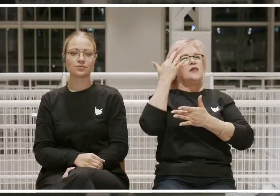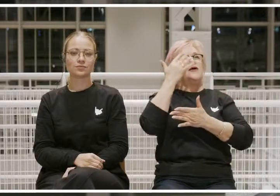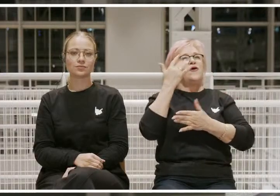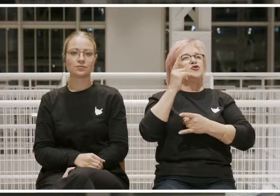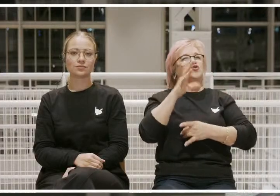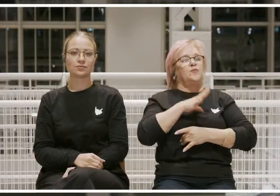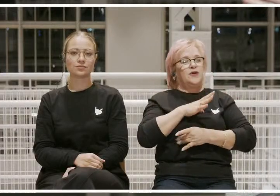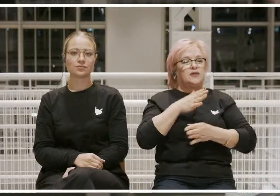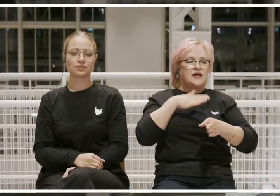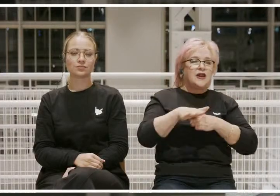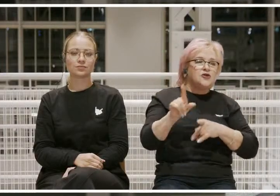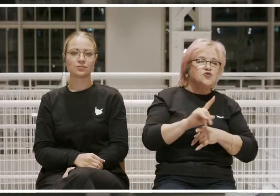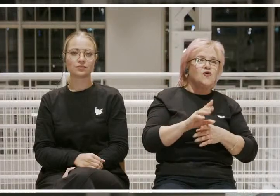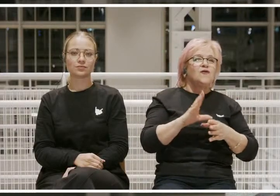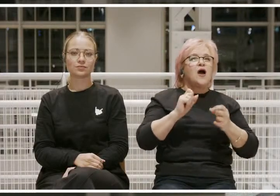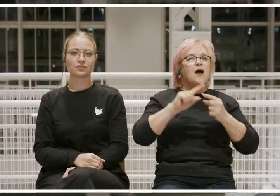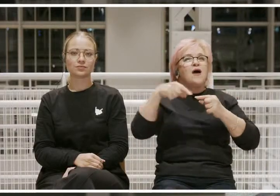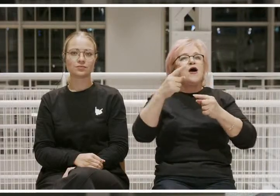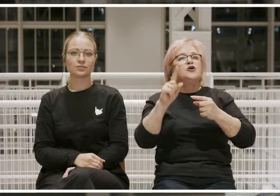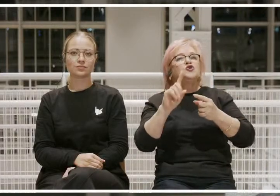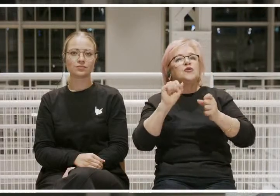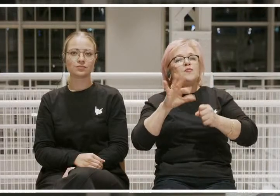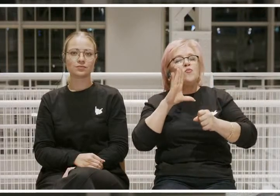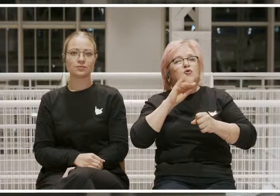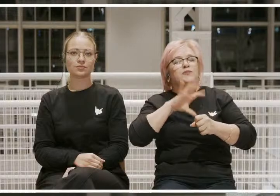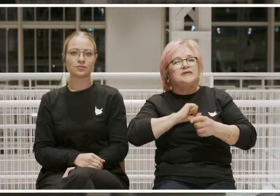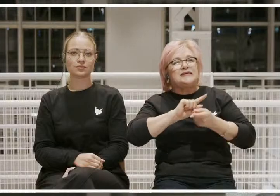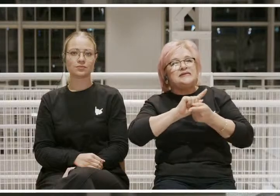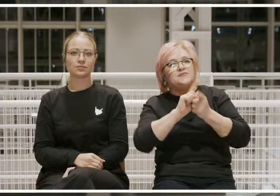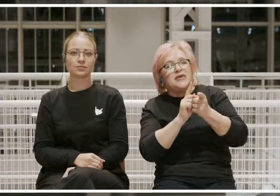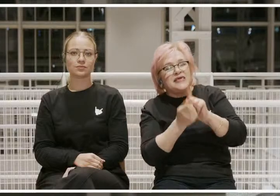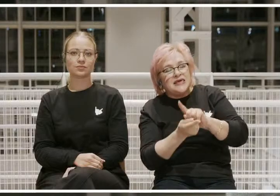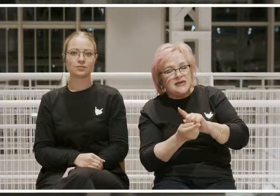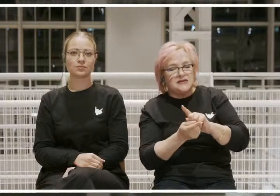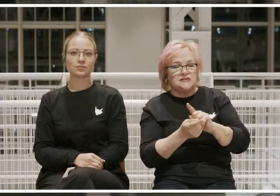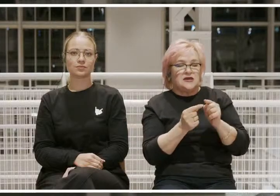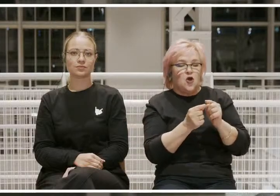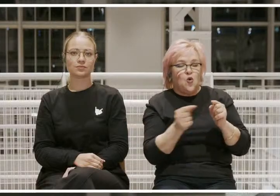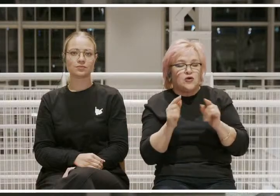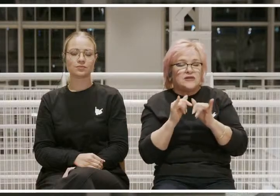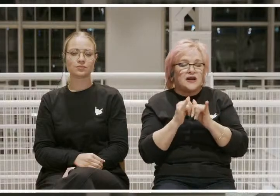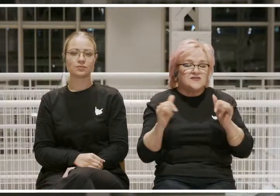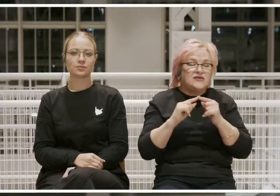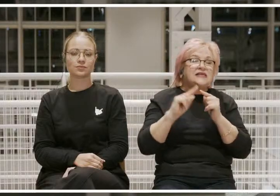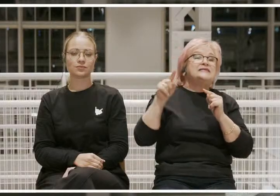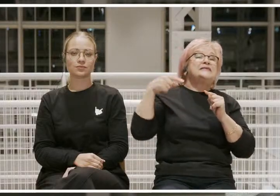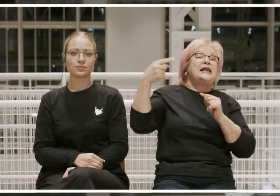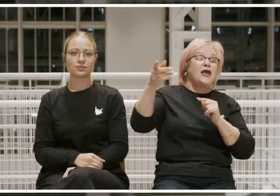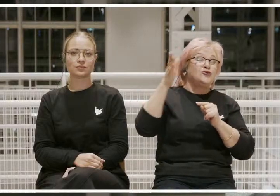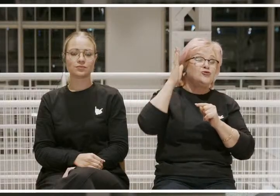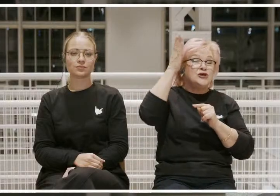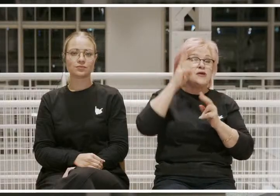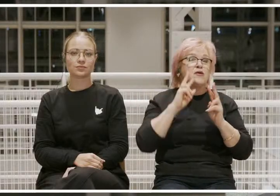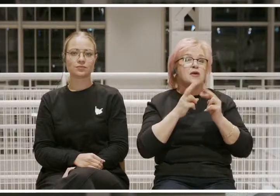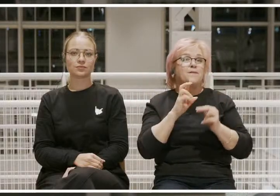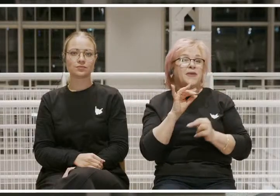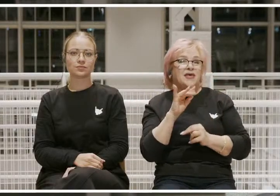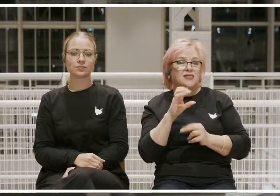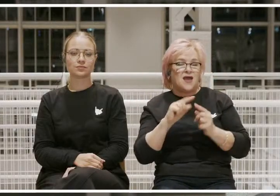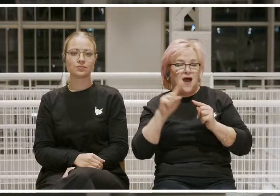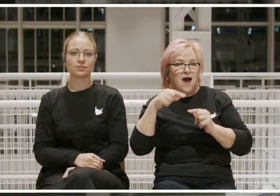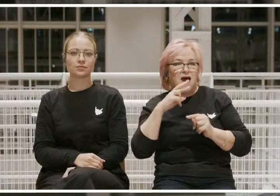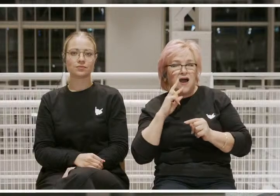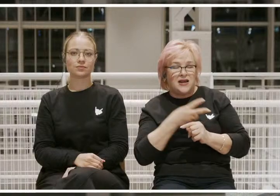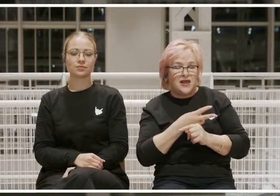your course of the direction of the Biennale while you have the publications, also reflect on it. And also the